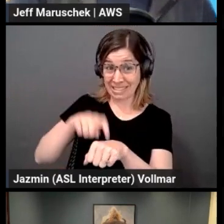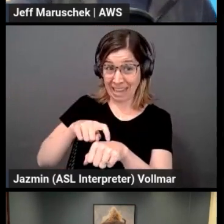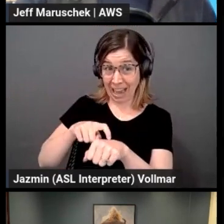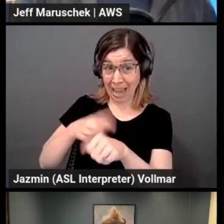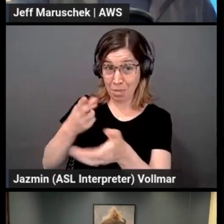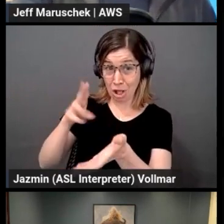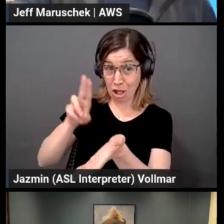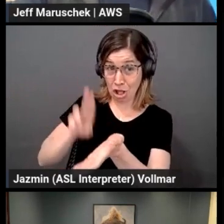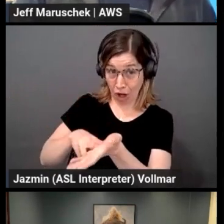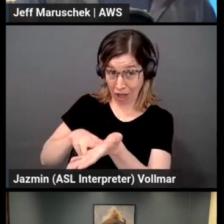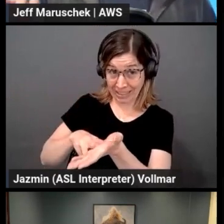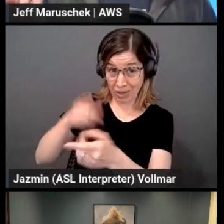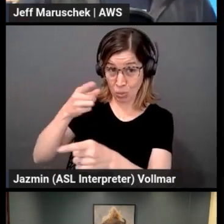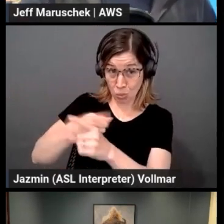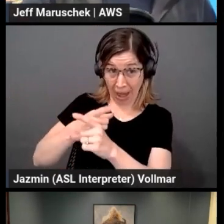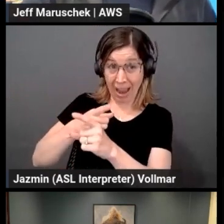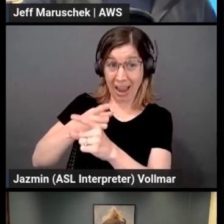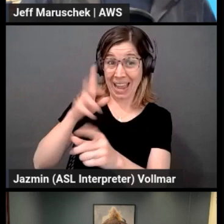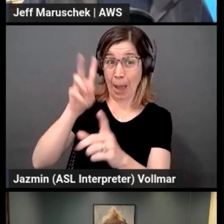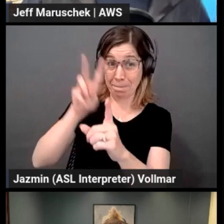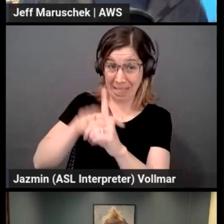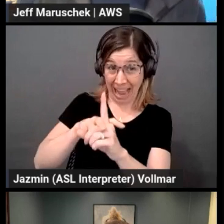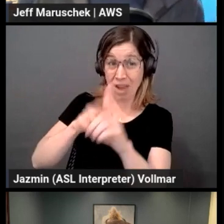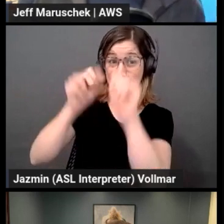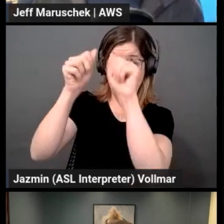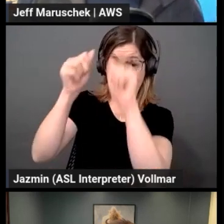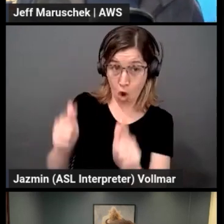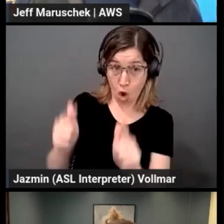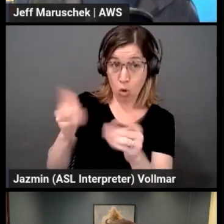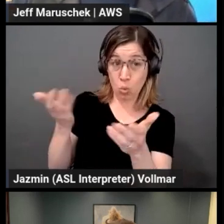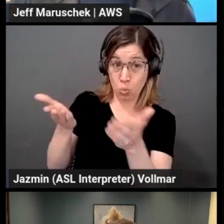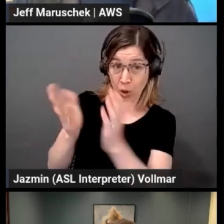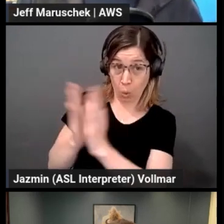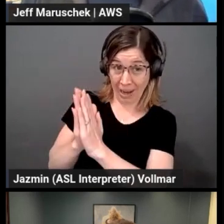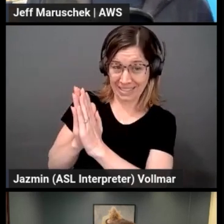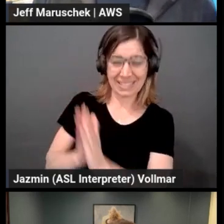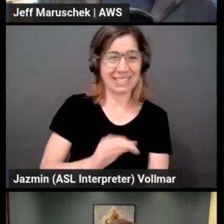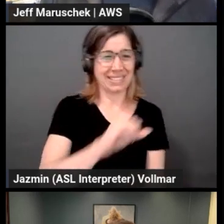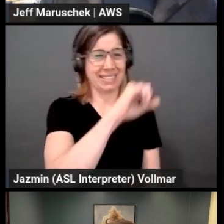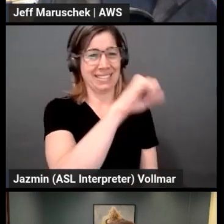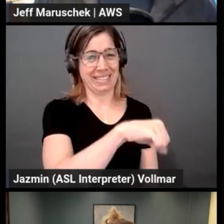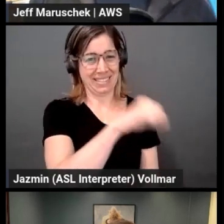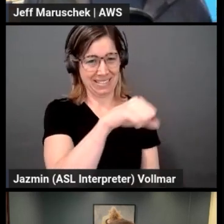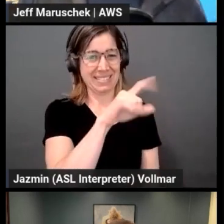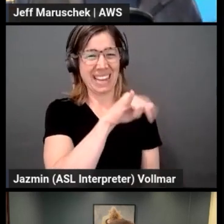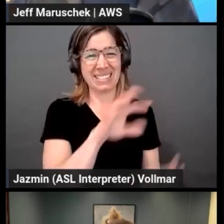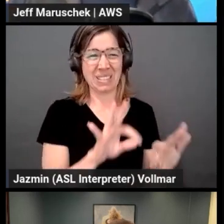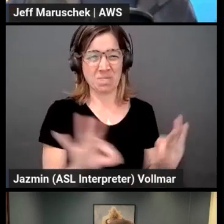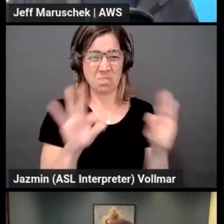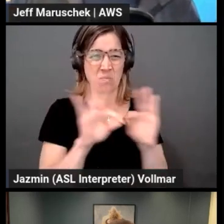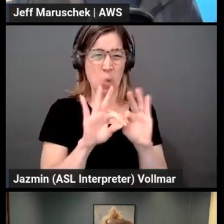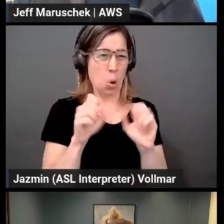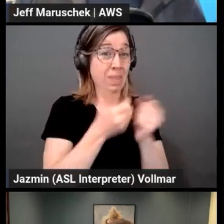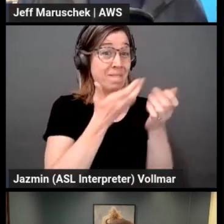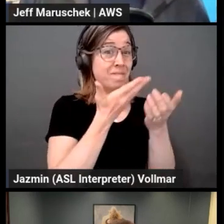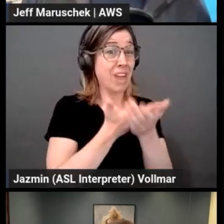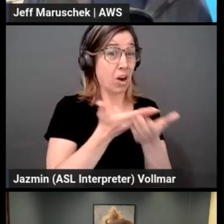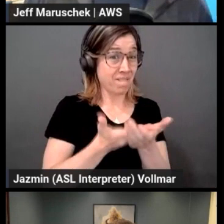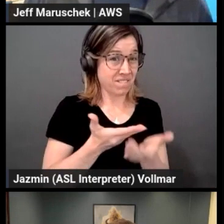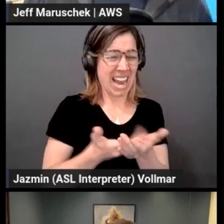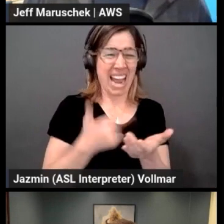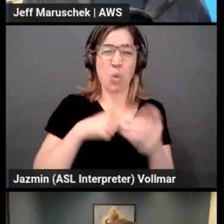with Correct. every single request. Yeah, and that's an important thing with verified access that we do it on every single